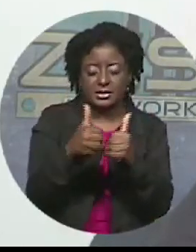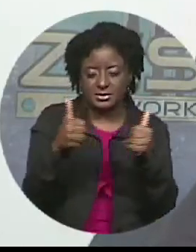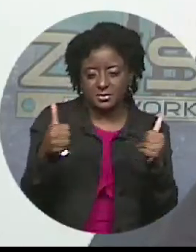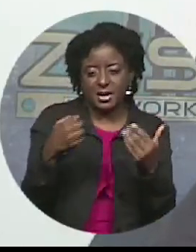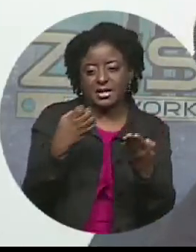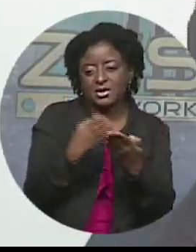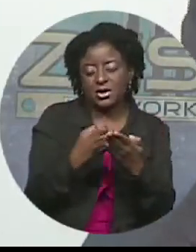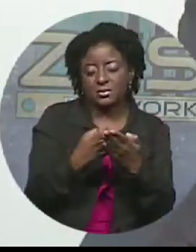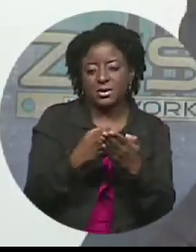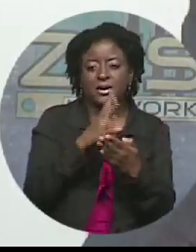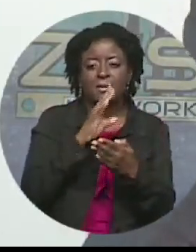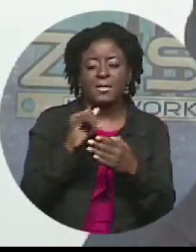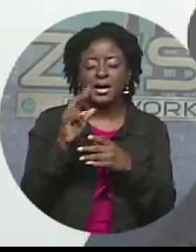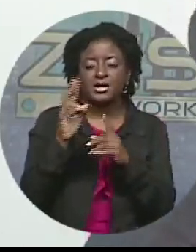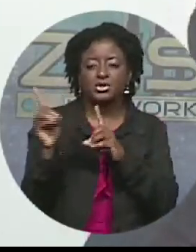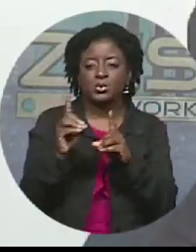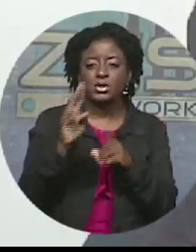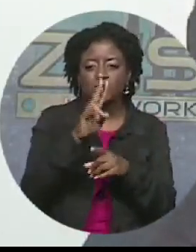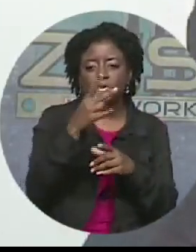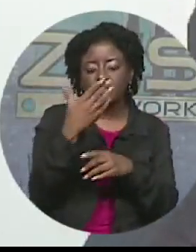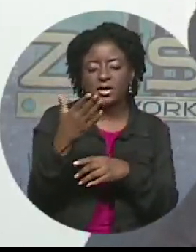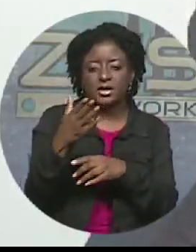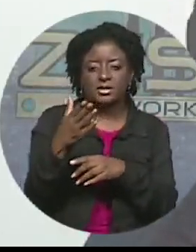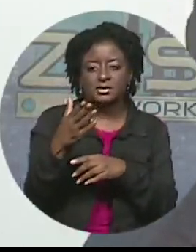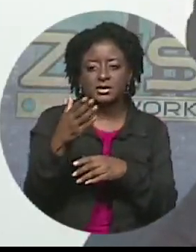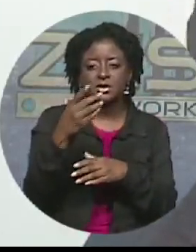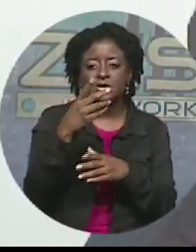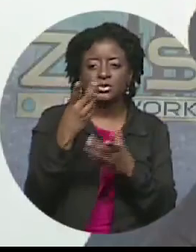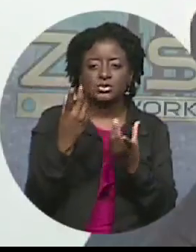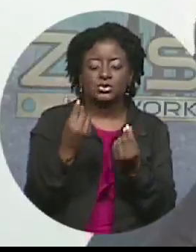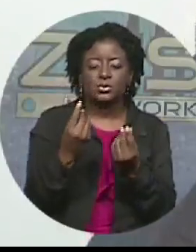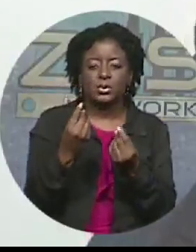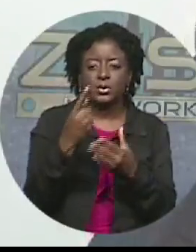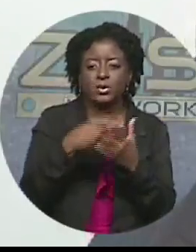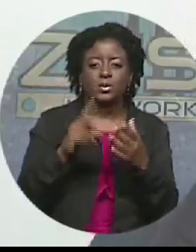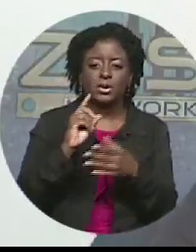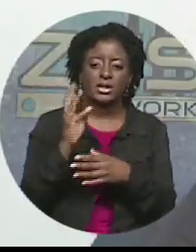economy is by doing two things: doing what we need to do internally, but also looking beyond our shores.